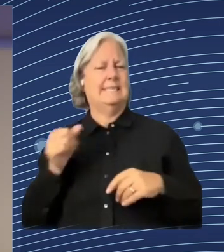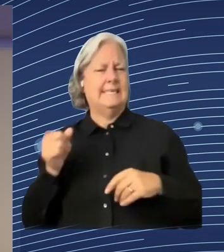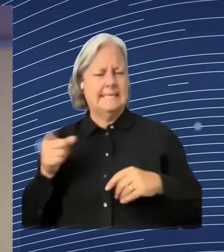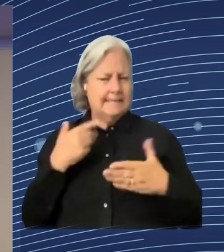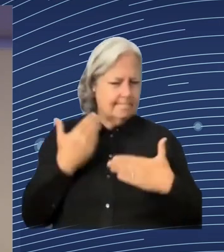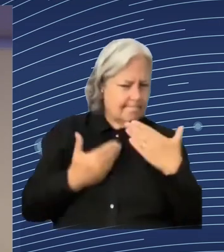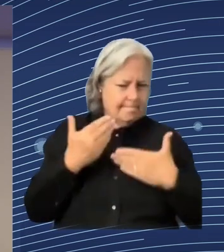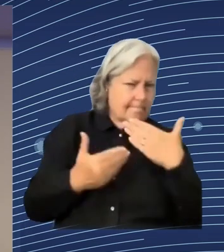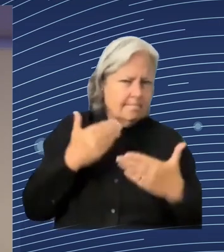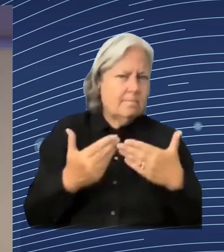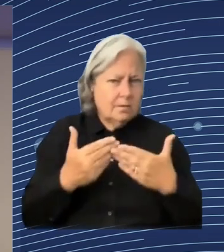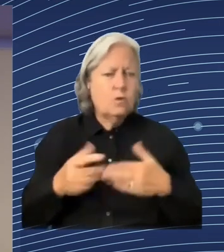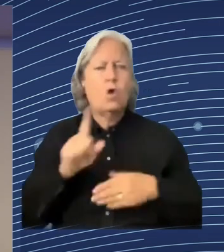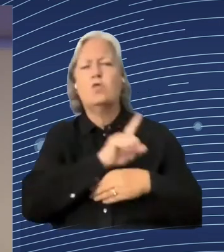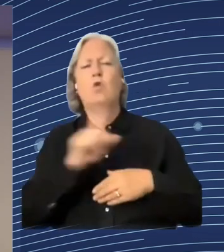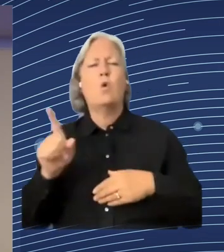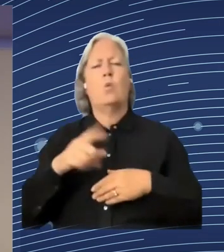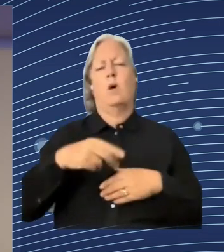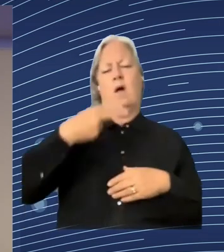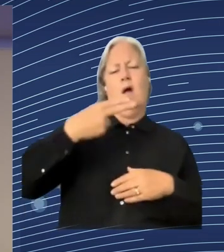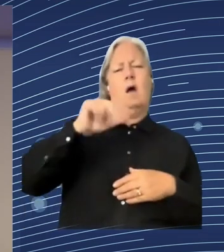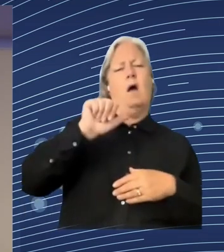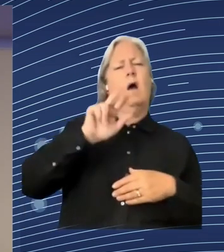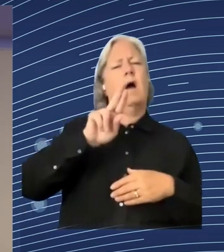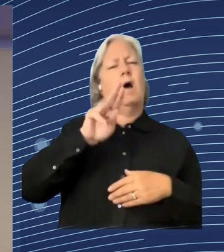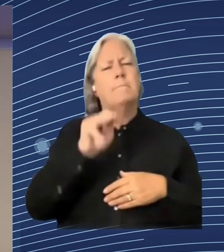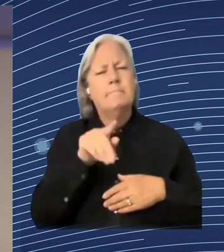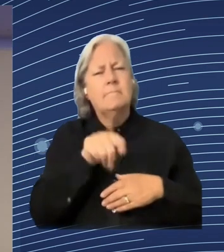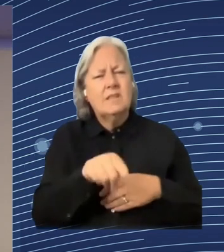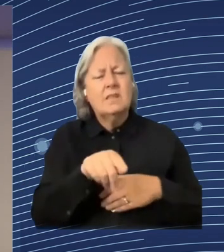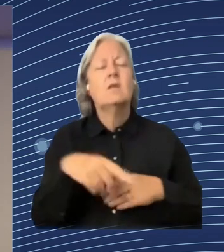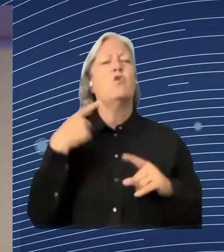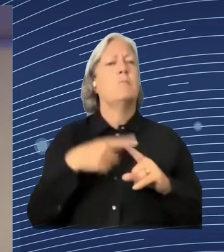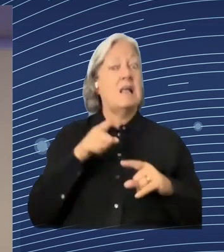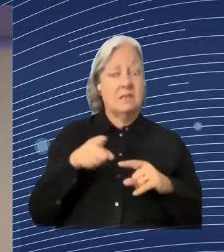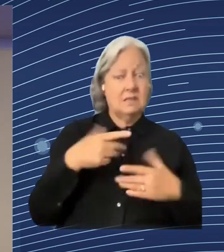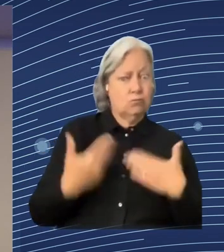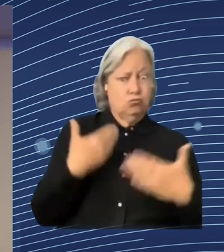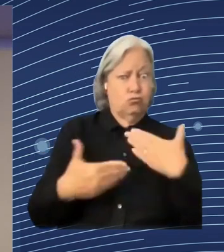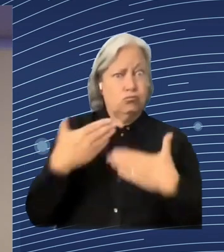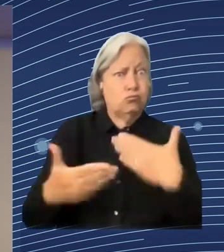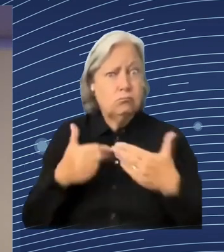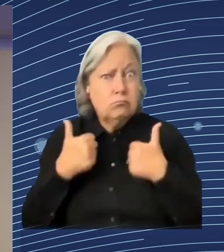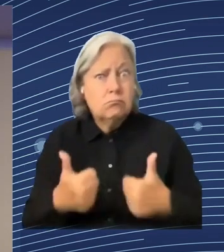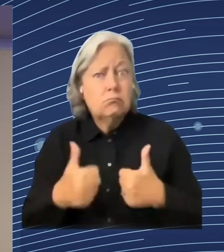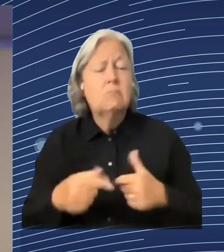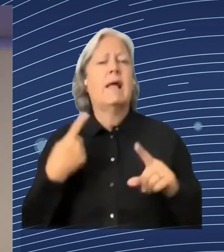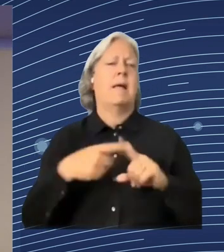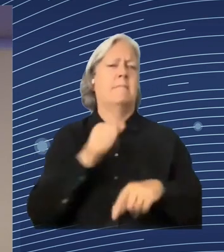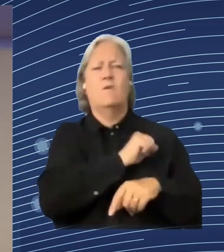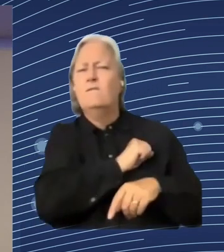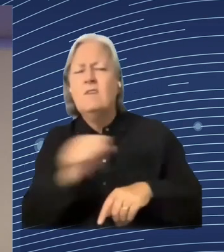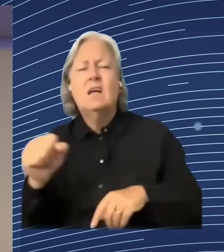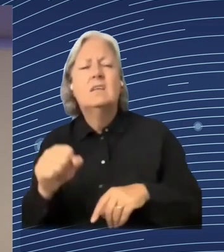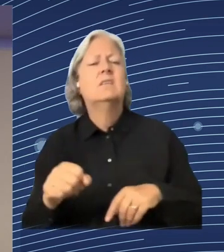sure that there's no harms associated. And in terms of efficiency, it really works, and it's super quick. Super quick. Just like sending a news through a